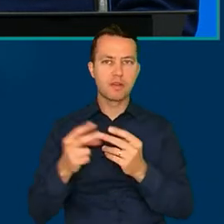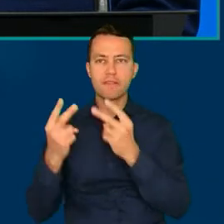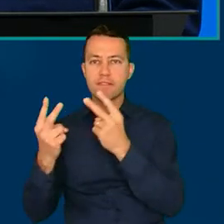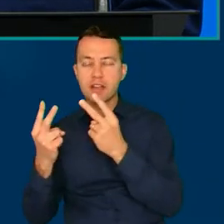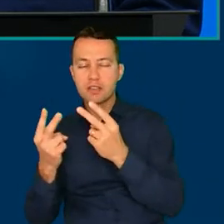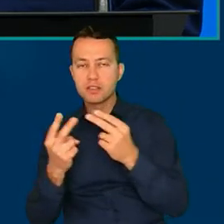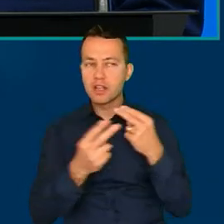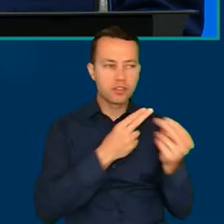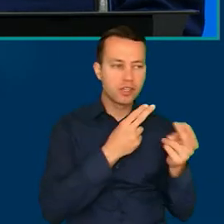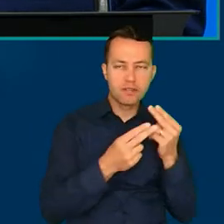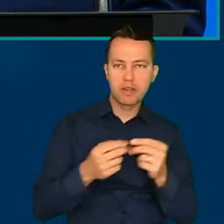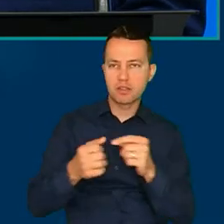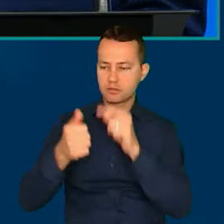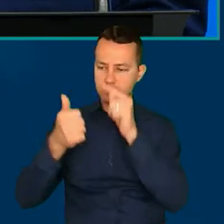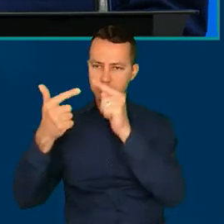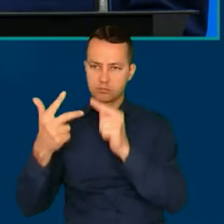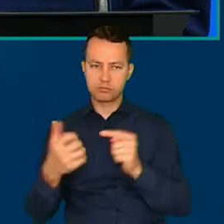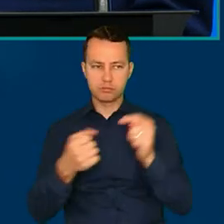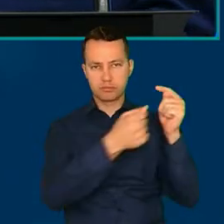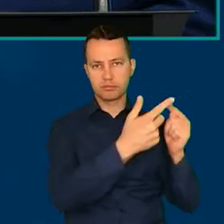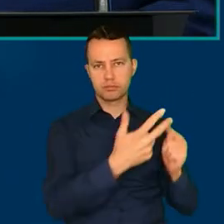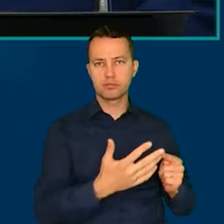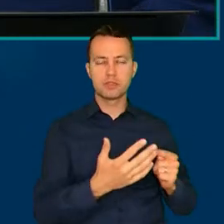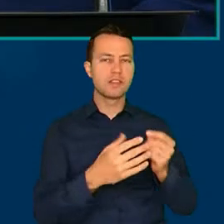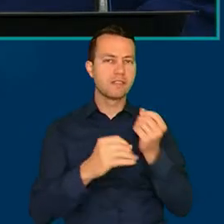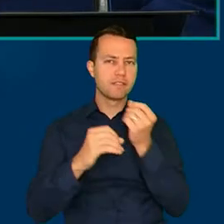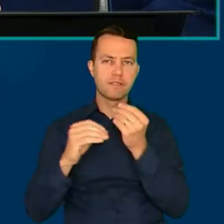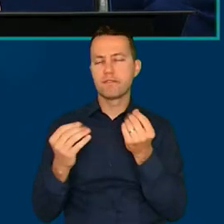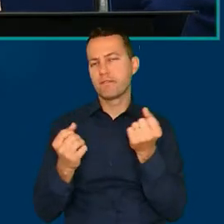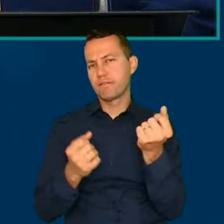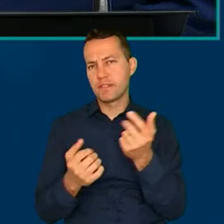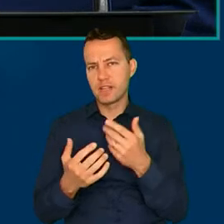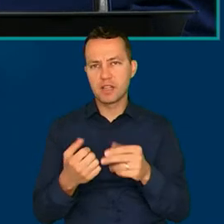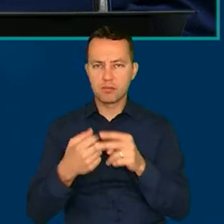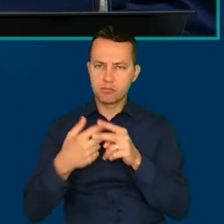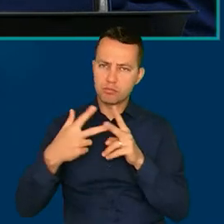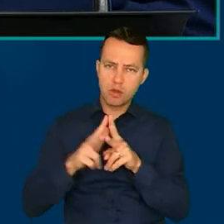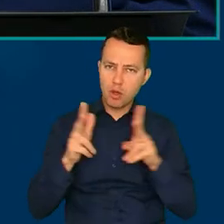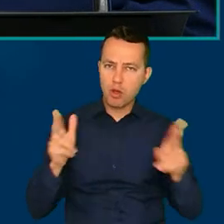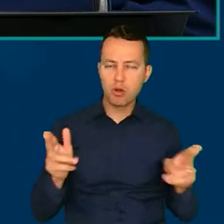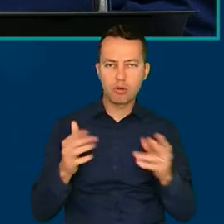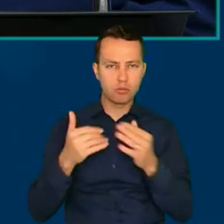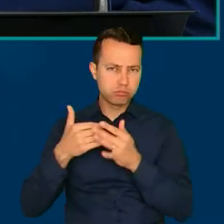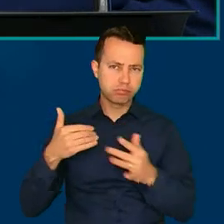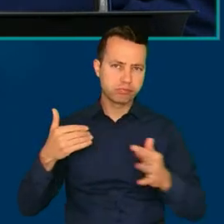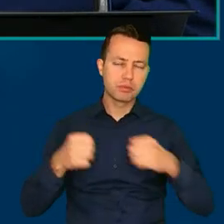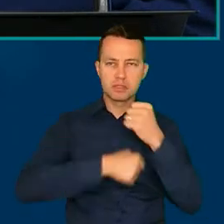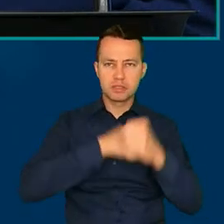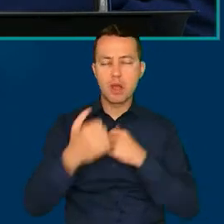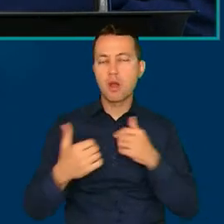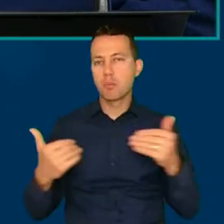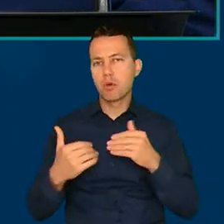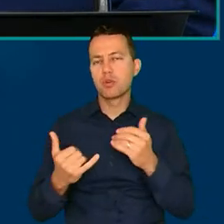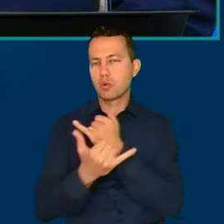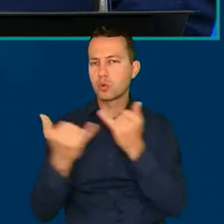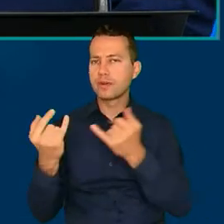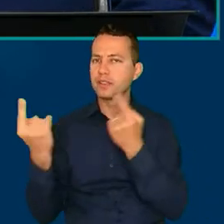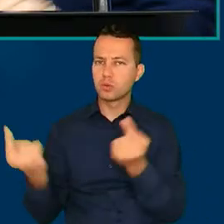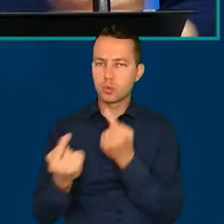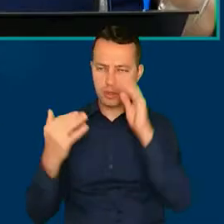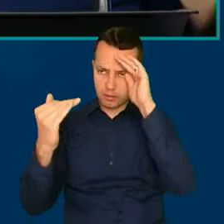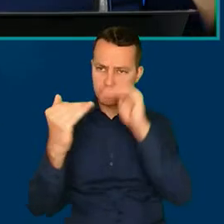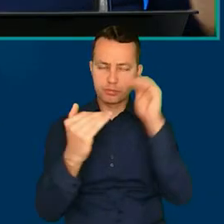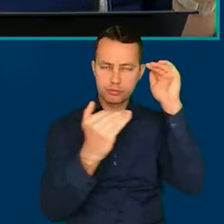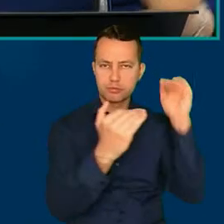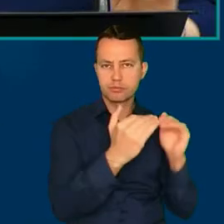diligence should cover many processes and objectives, should match different circumstances in